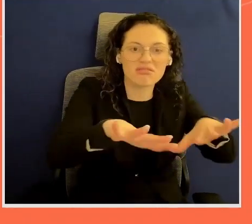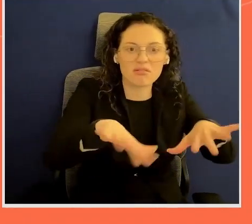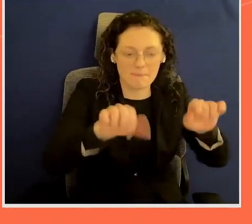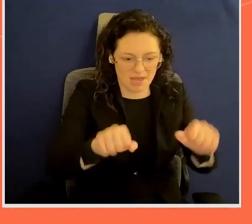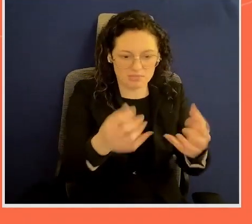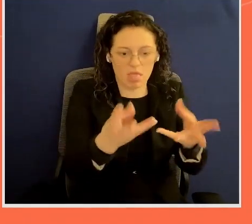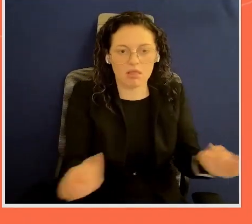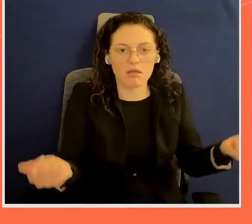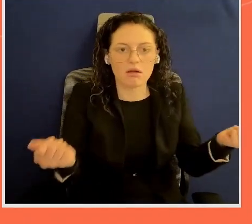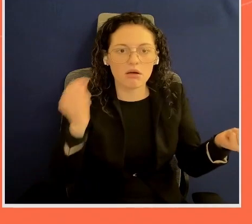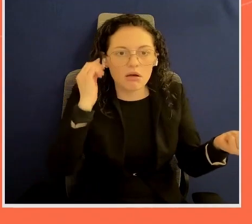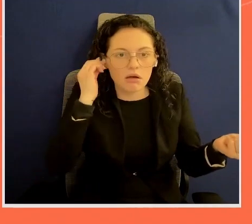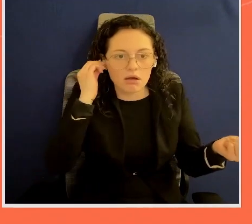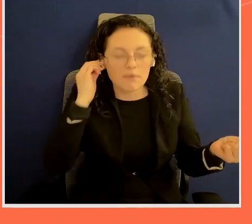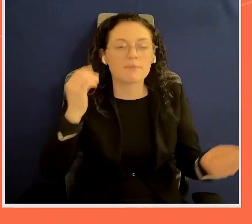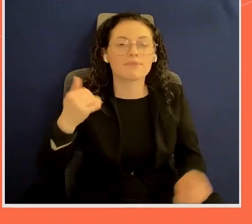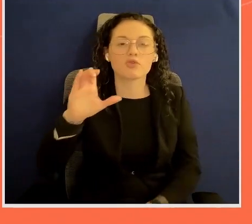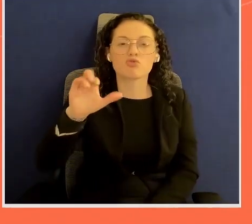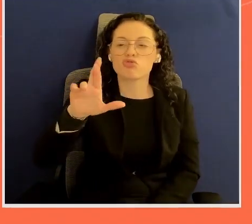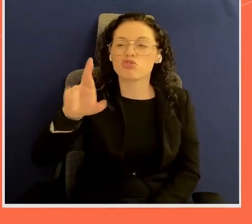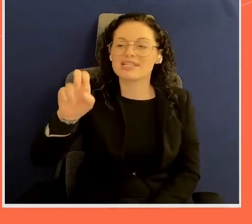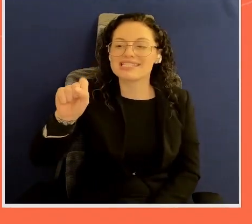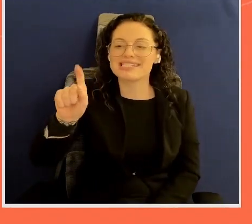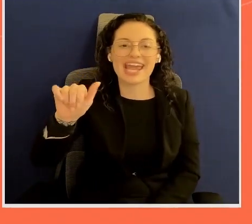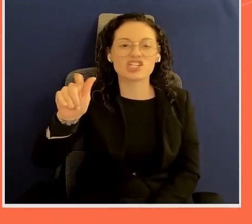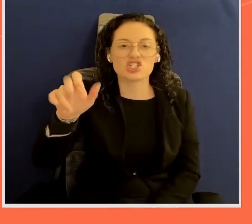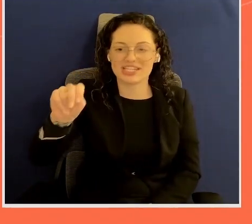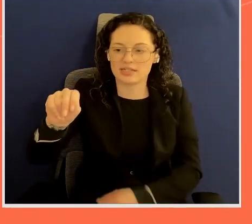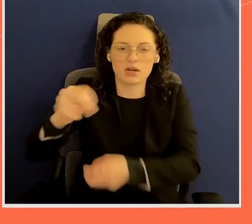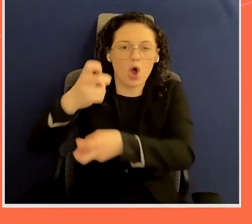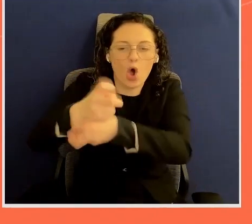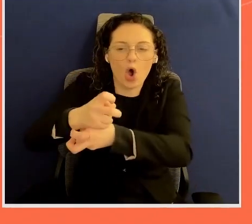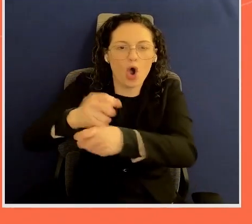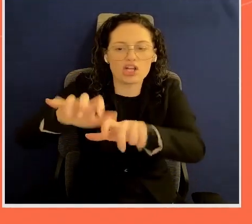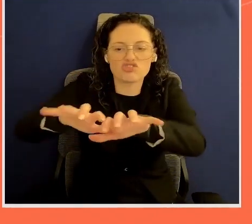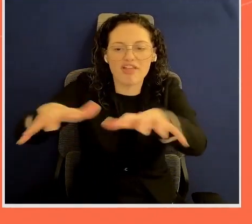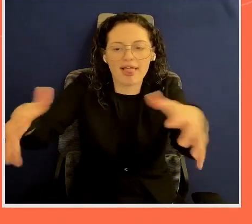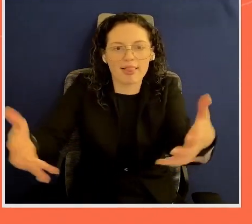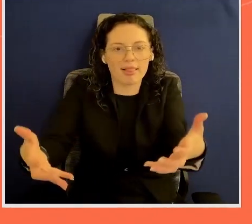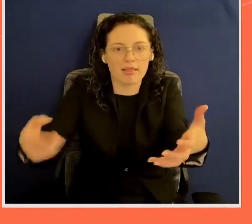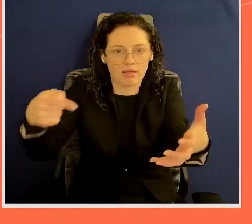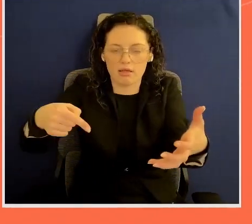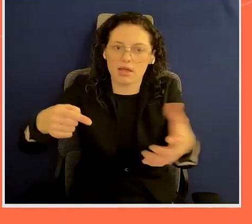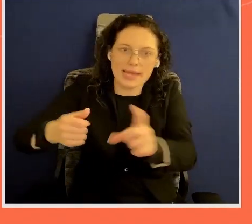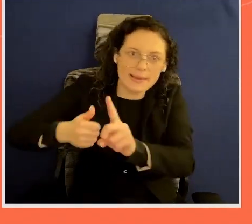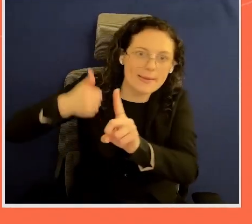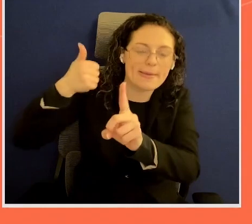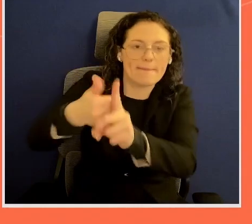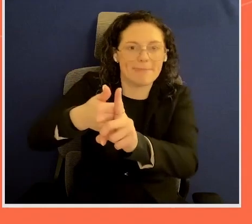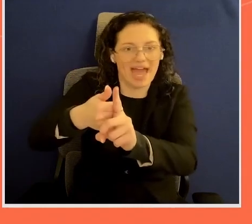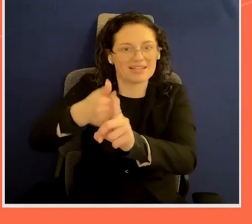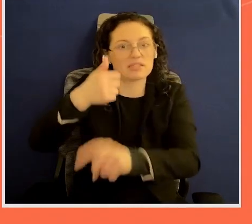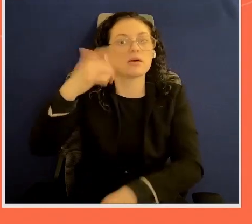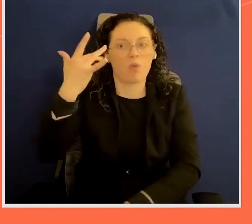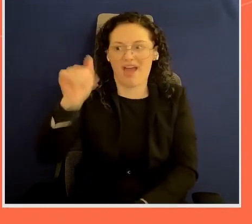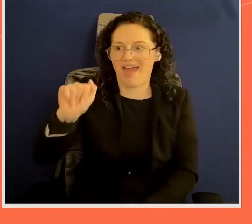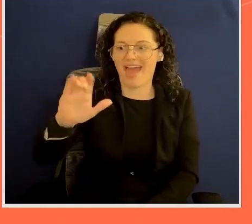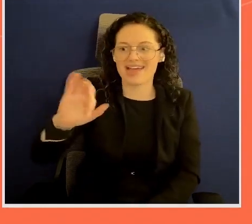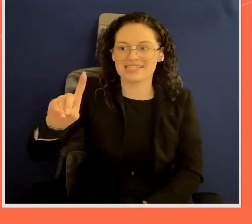of people in the small island states, in the developing states. But it is hard to